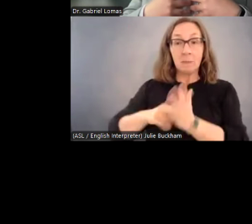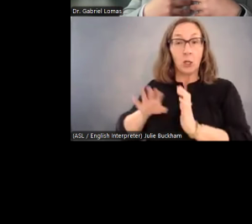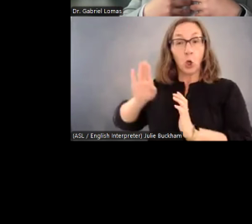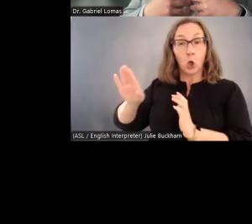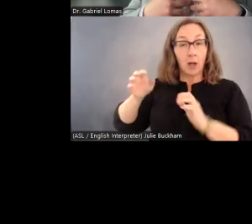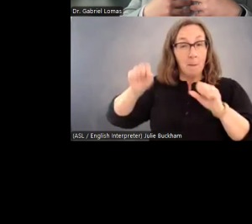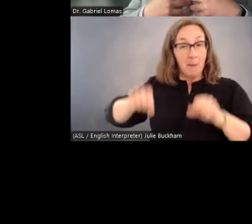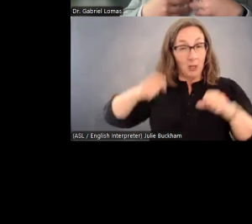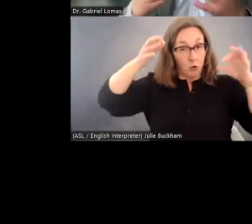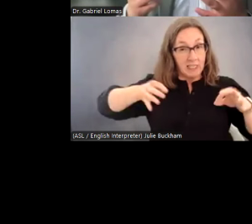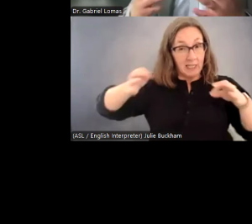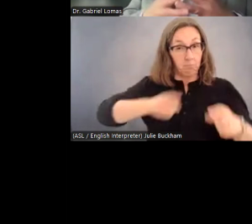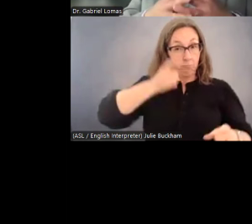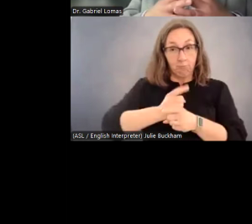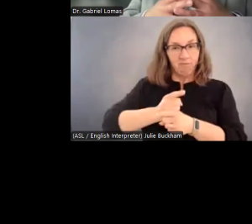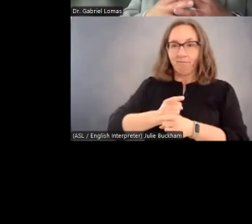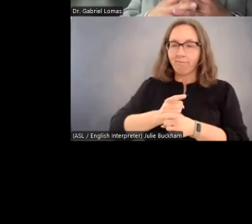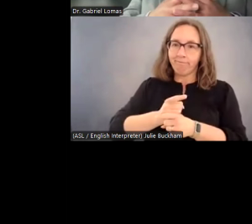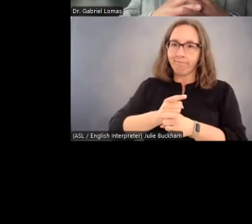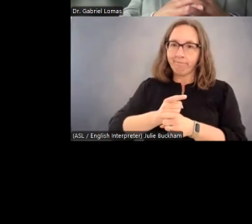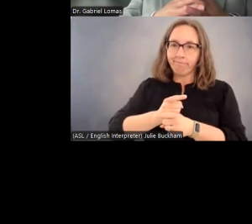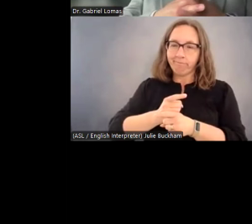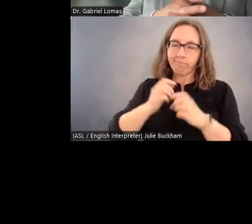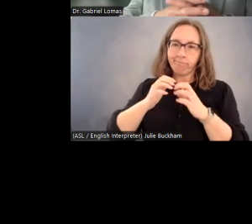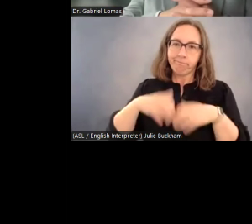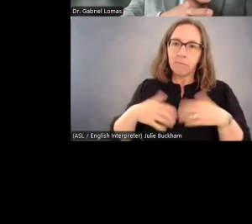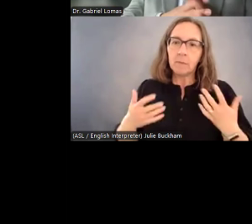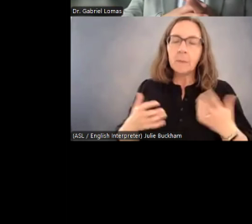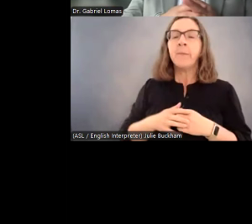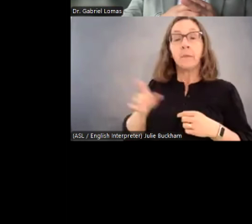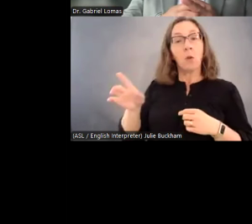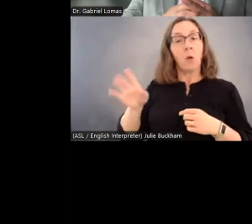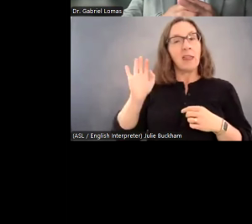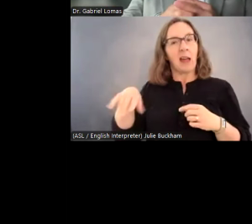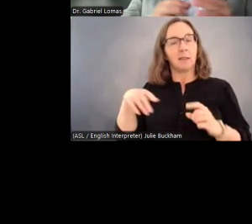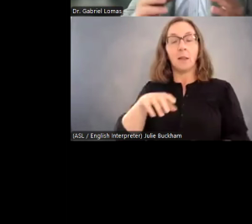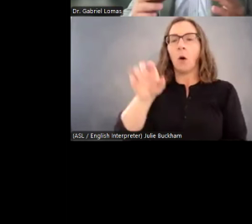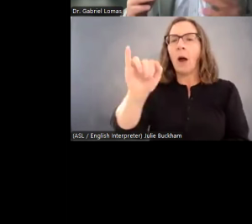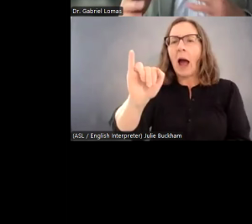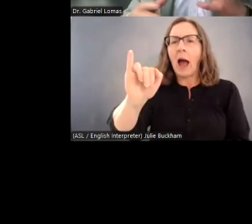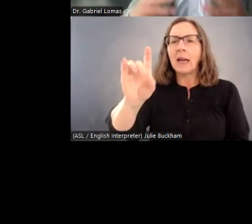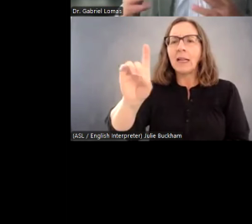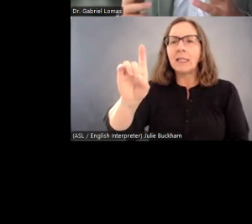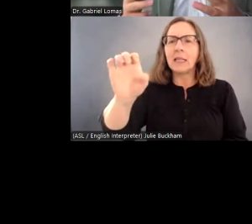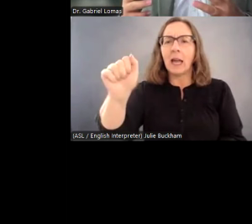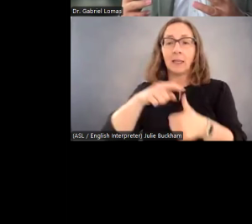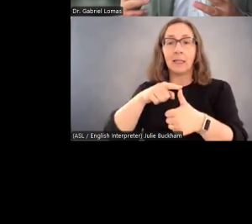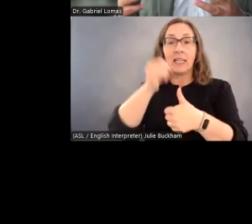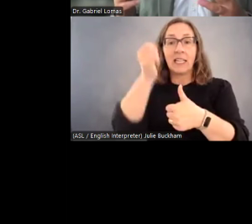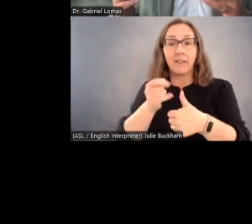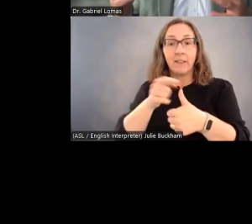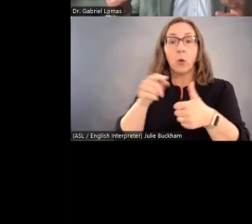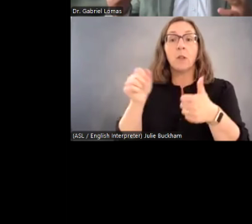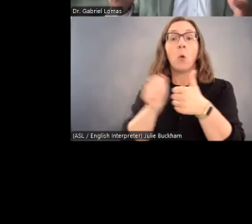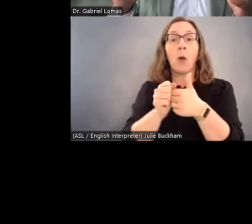impaired. Um, then IDEA, that's the Individuals with Disabilities Education Act. It often contributes to